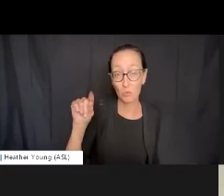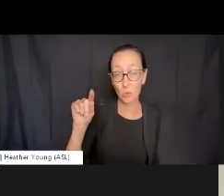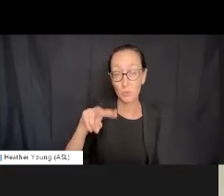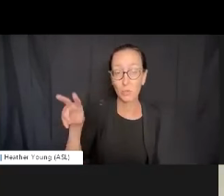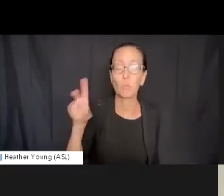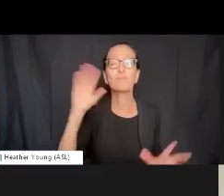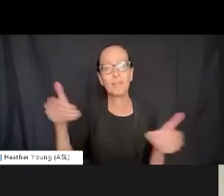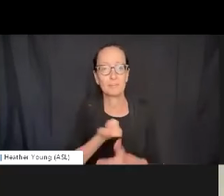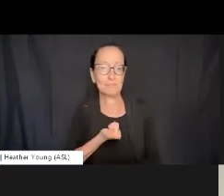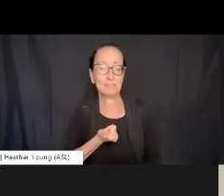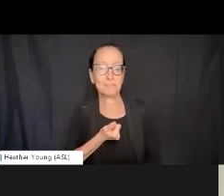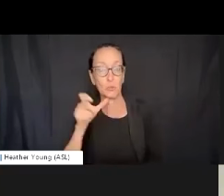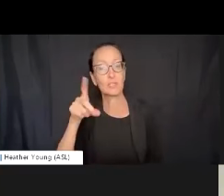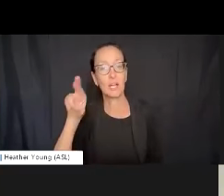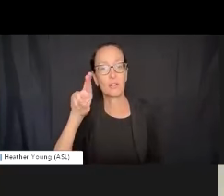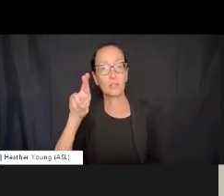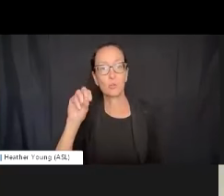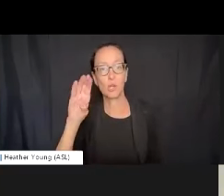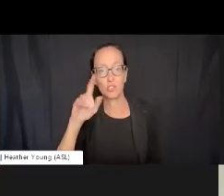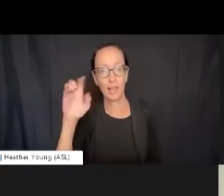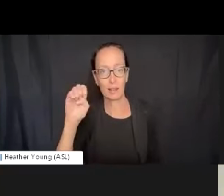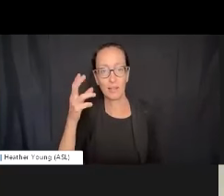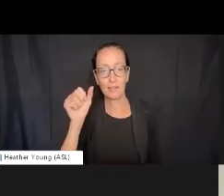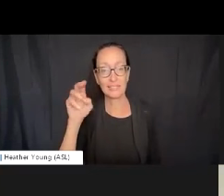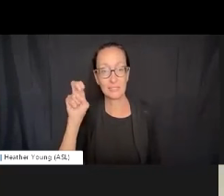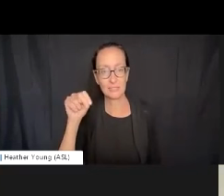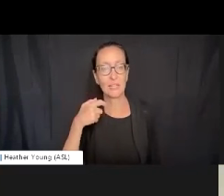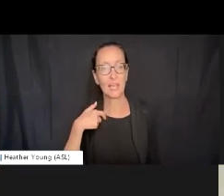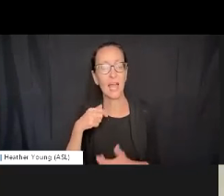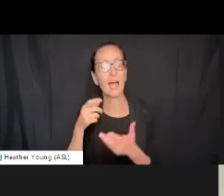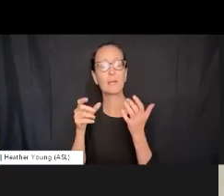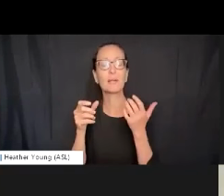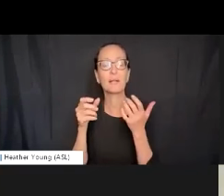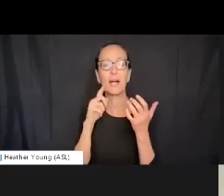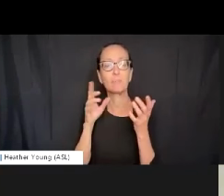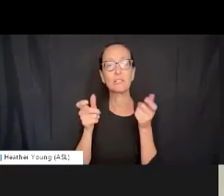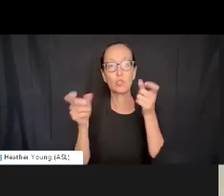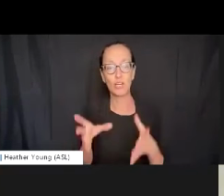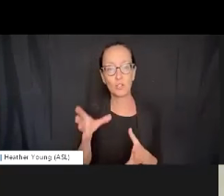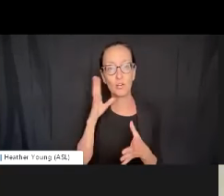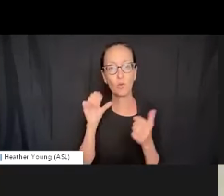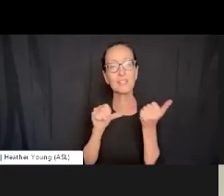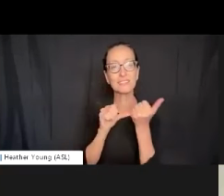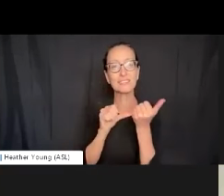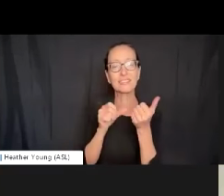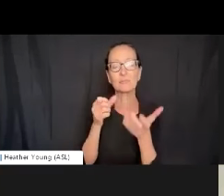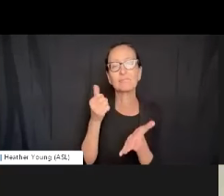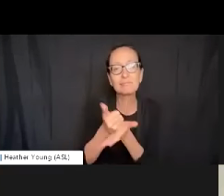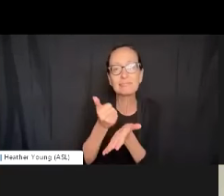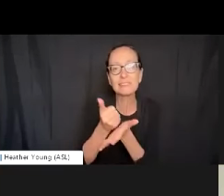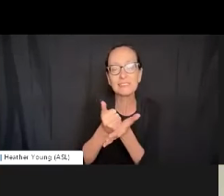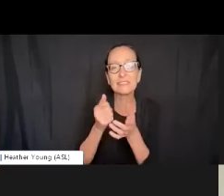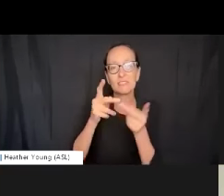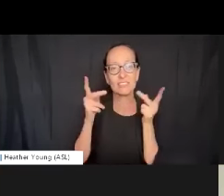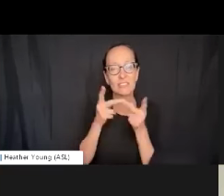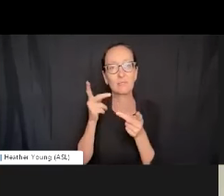Dr. Rochelle Hansen. I am the director of the Training and Technical Assistance Division for the National Mass Violence Center, and I have the